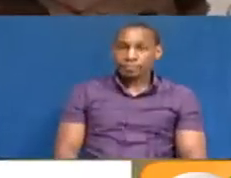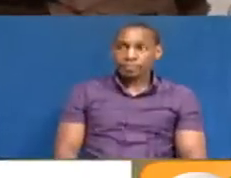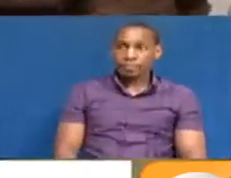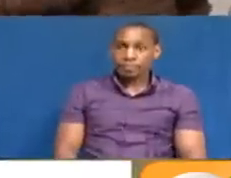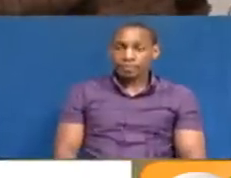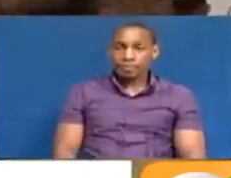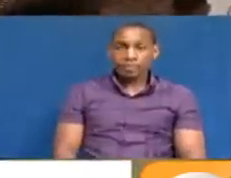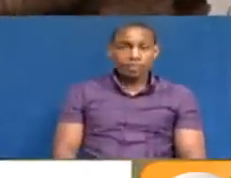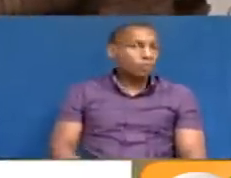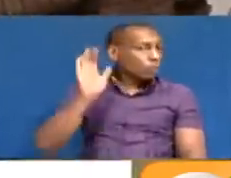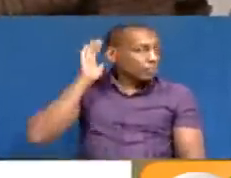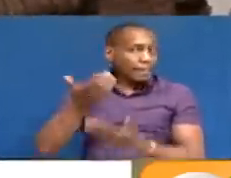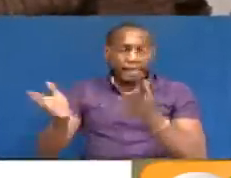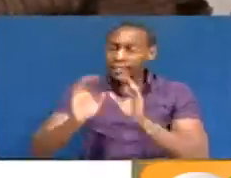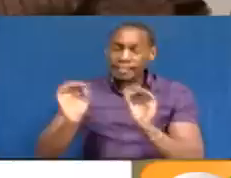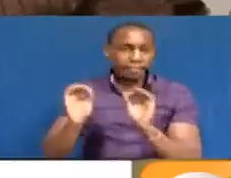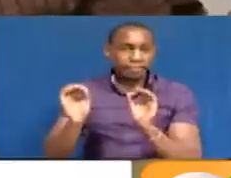hear anything.